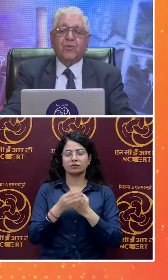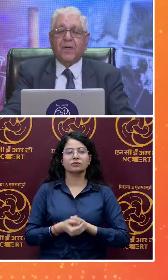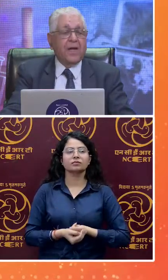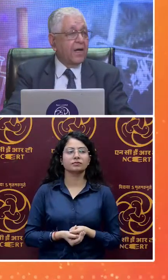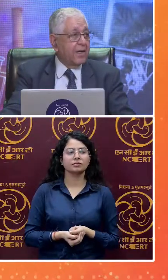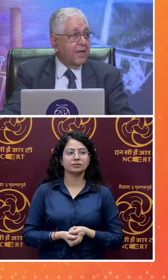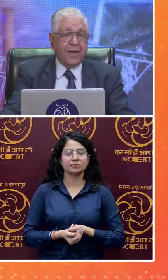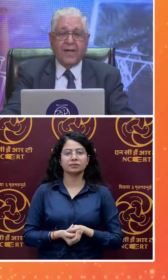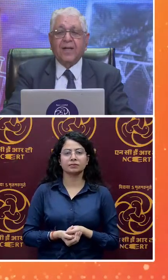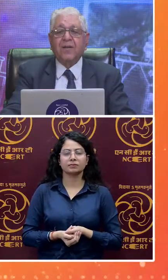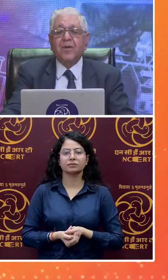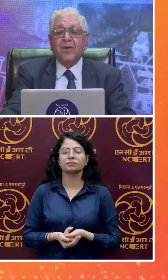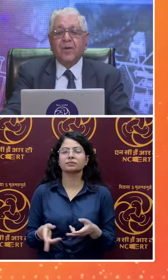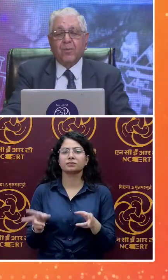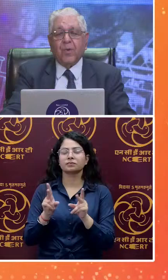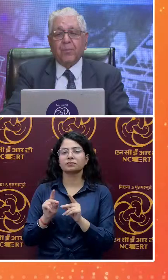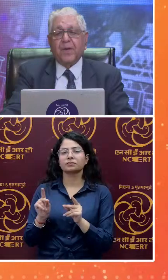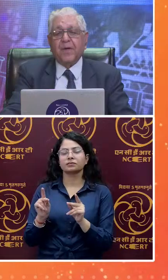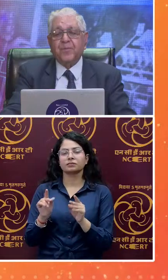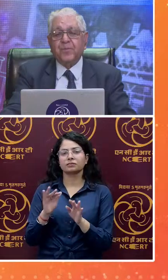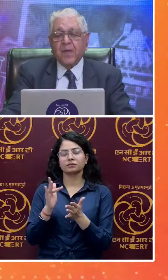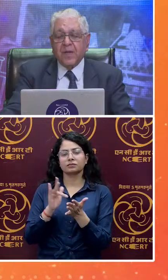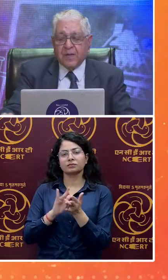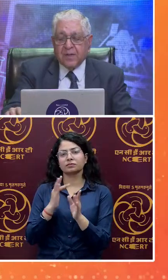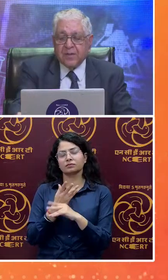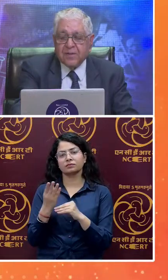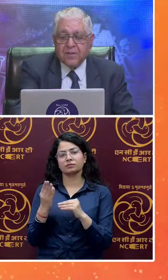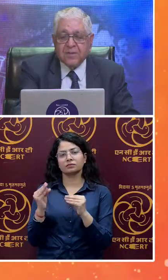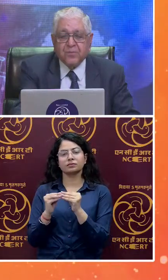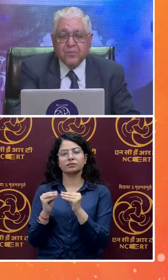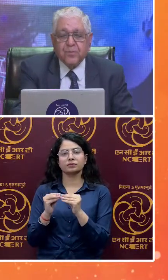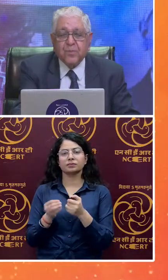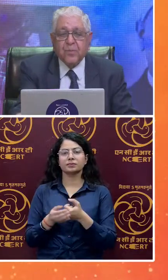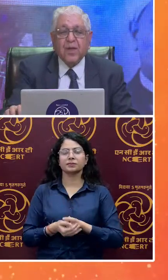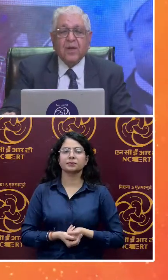Shanti Swarup Bhatnagar again in Bombay.